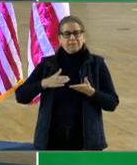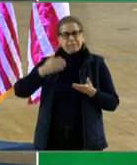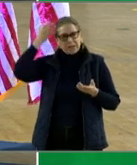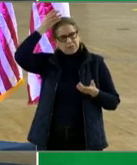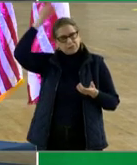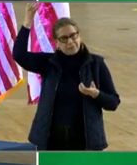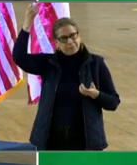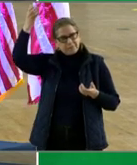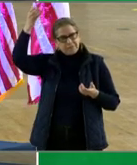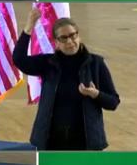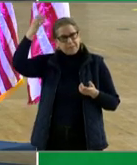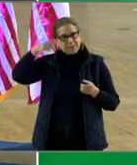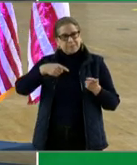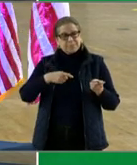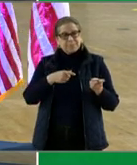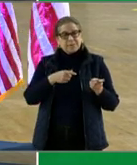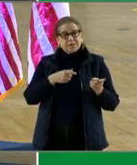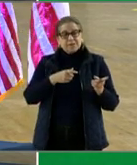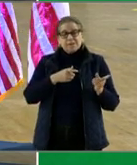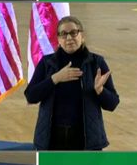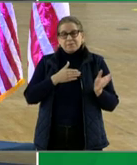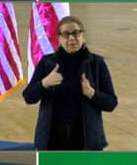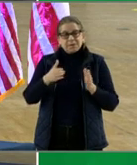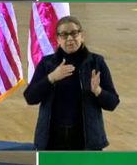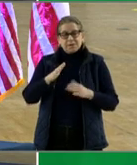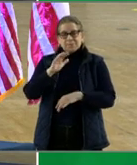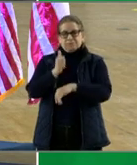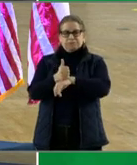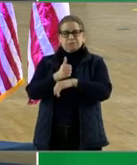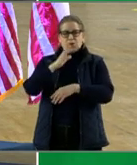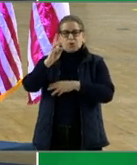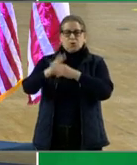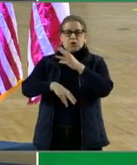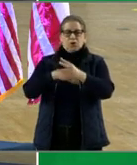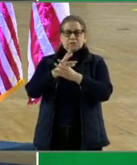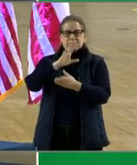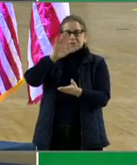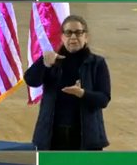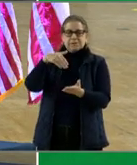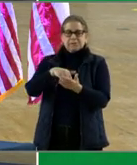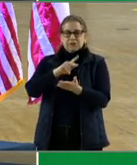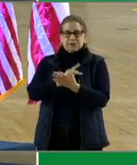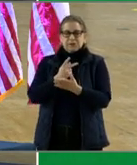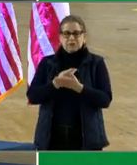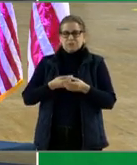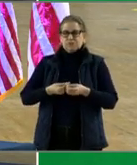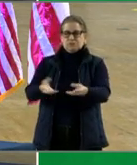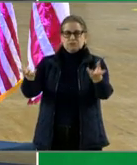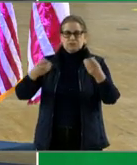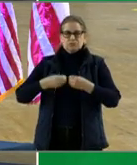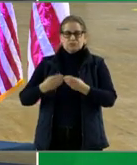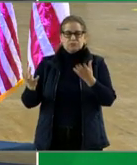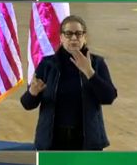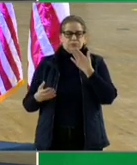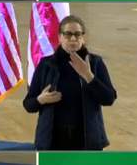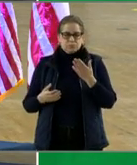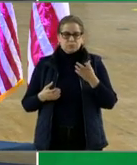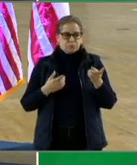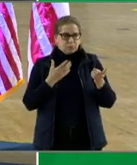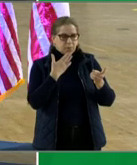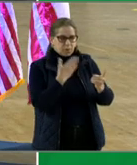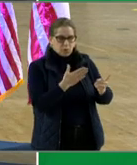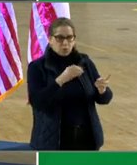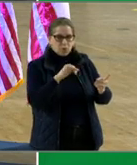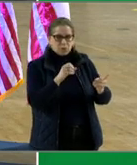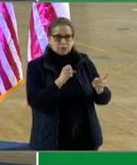keep feeding people in Washington, D.C. So I want to say thank you to him. I want to say thank you to the philanthropies who stepped up